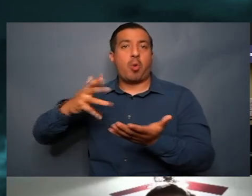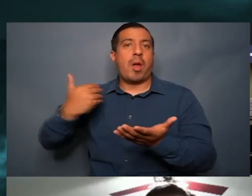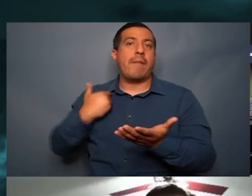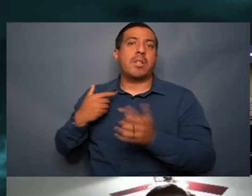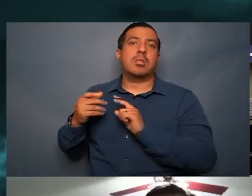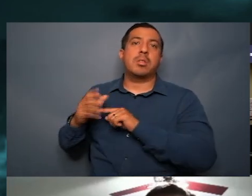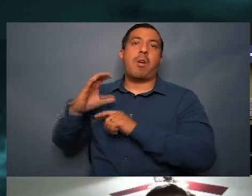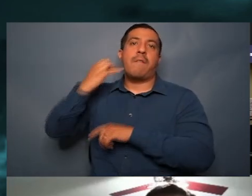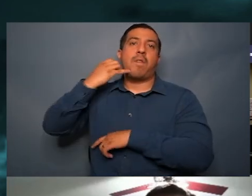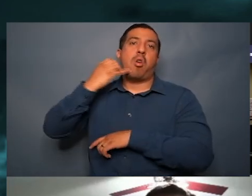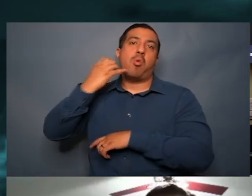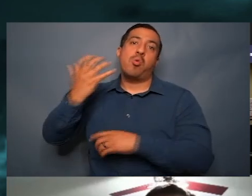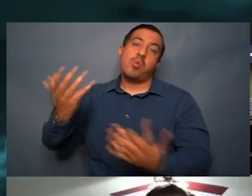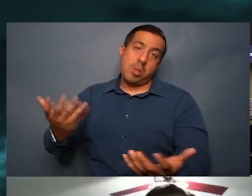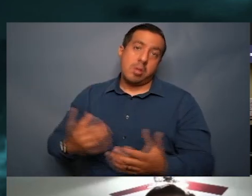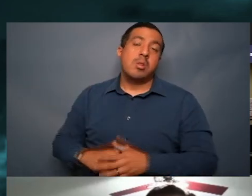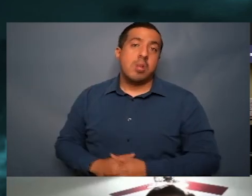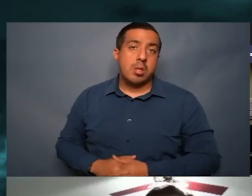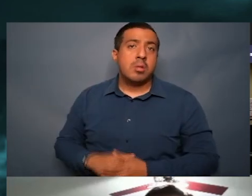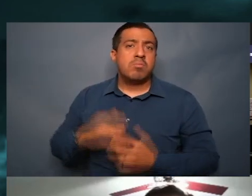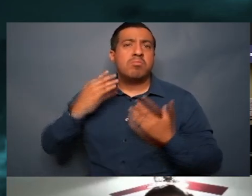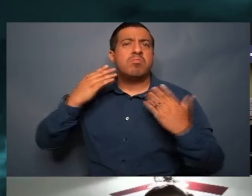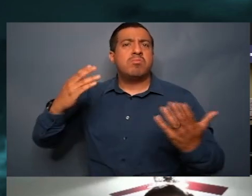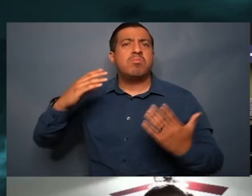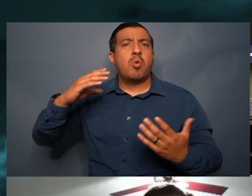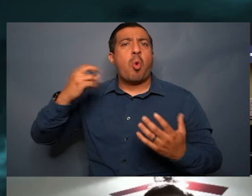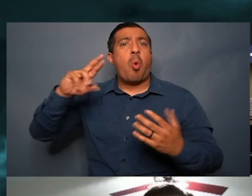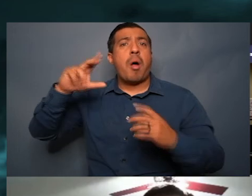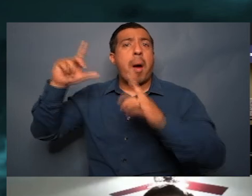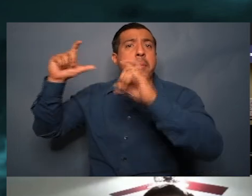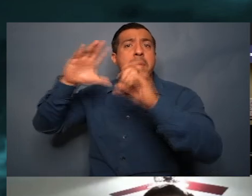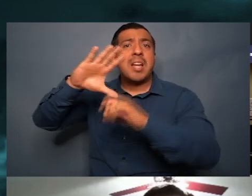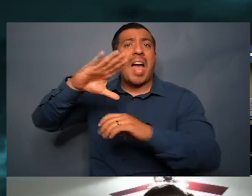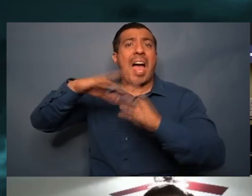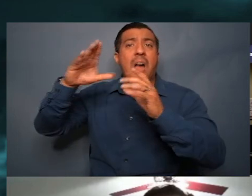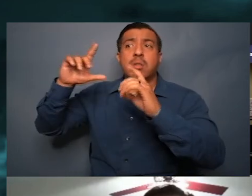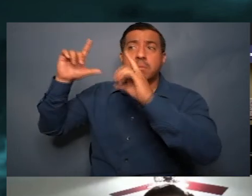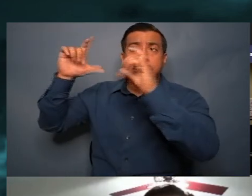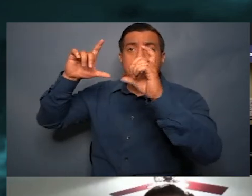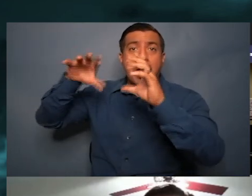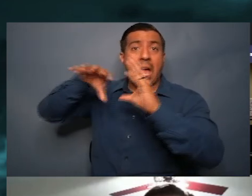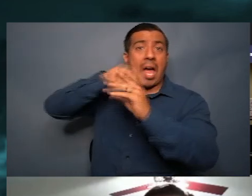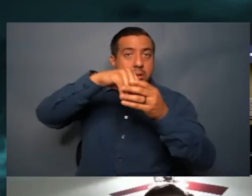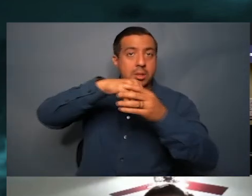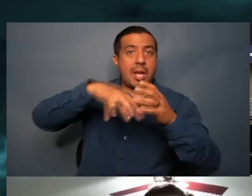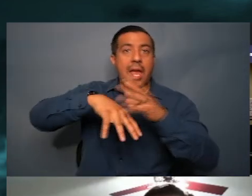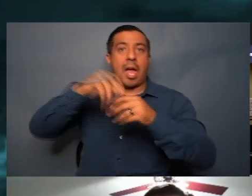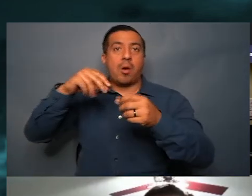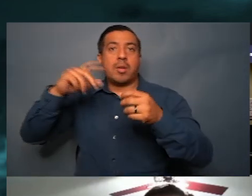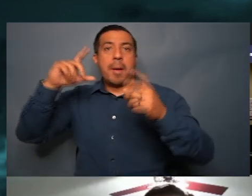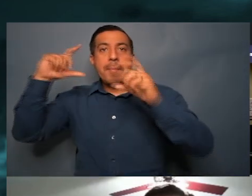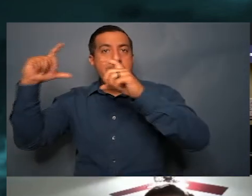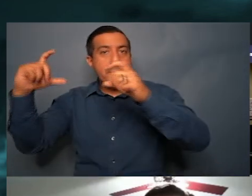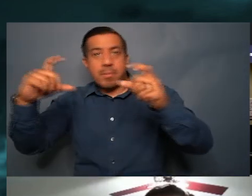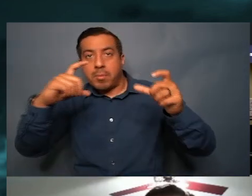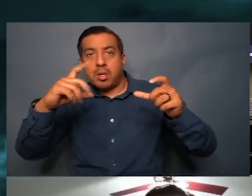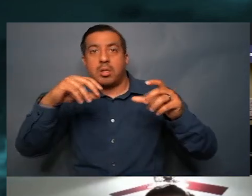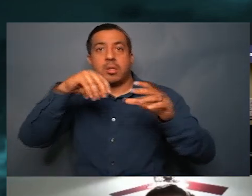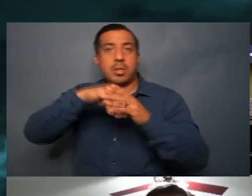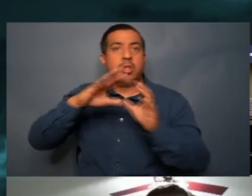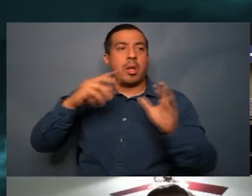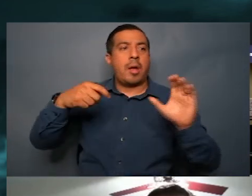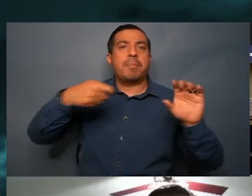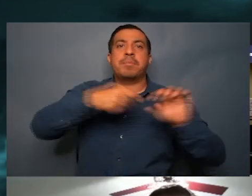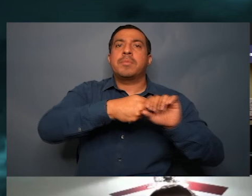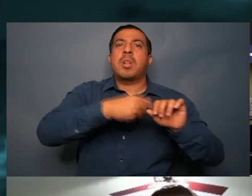you. I would take pictures of your house, inside and out. Put that on the thumb drive, because